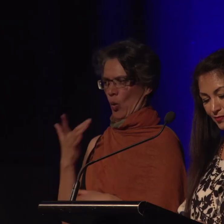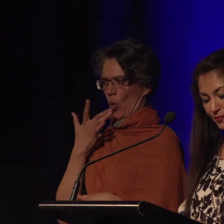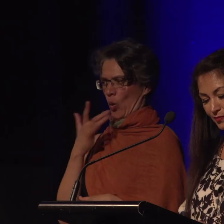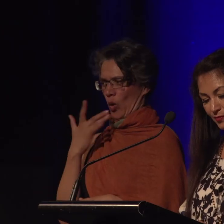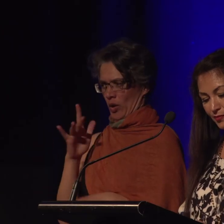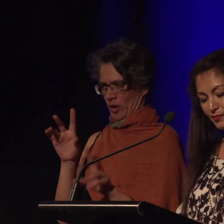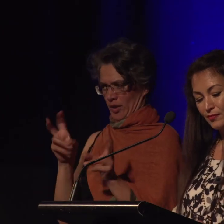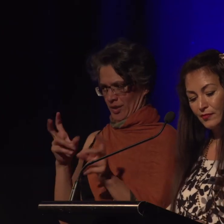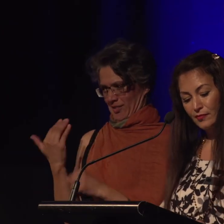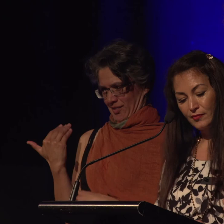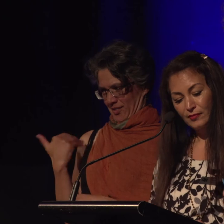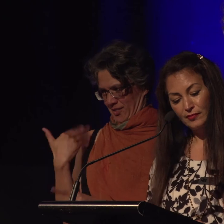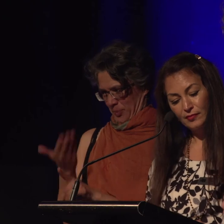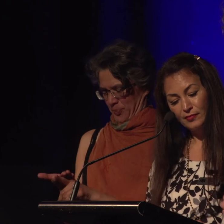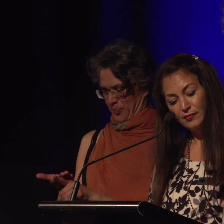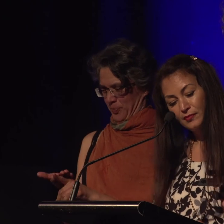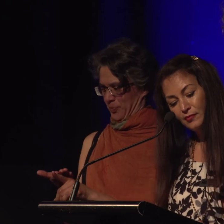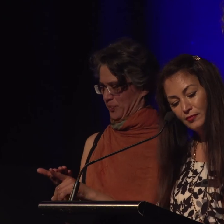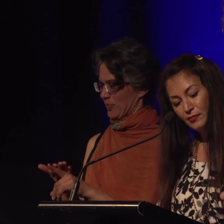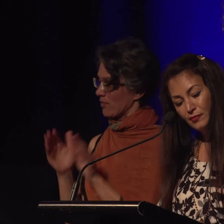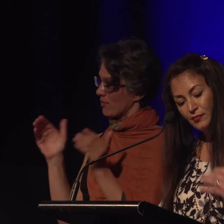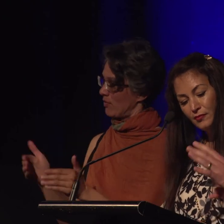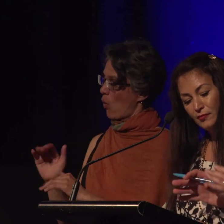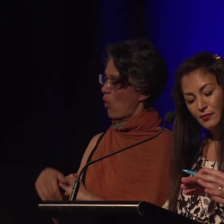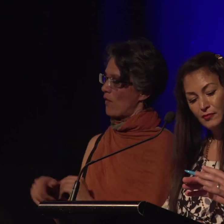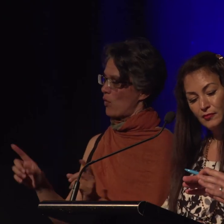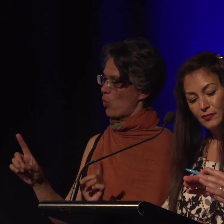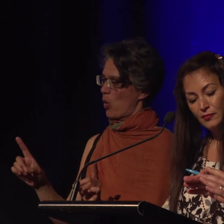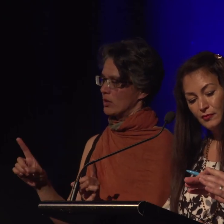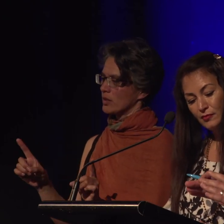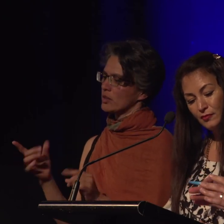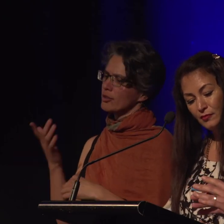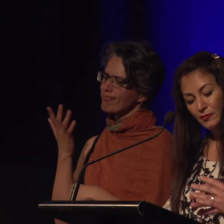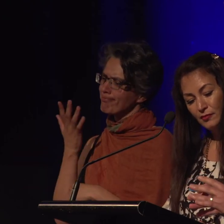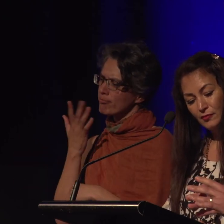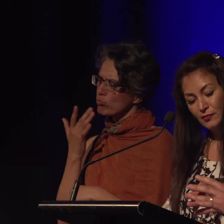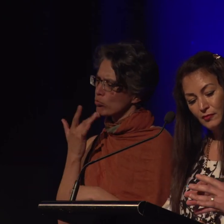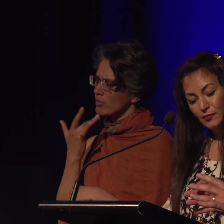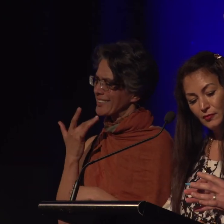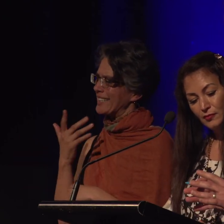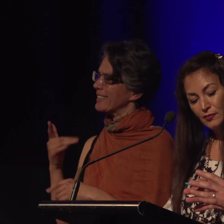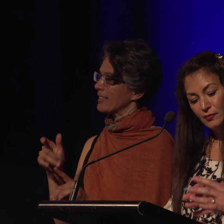now, and it's about, in extreme circumstances, assisted dying.